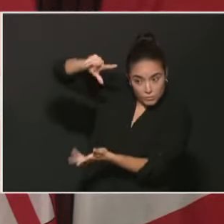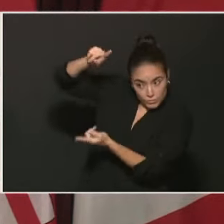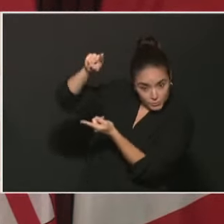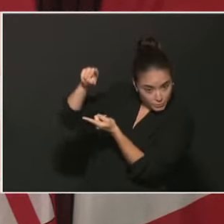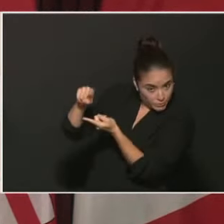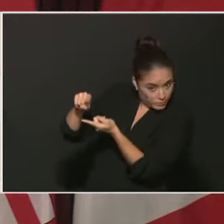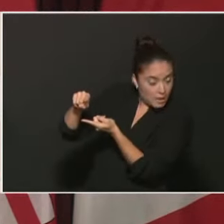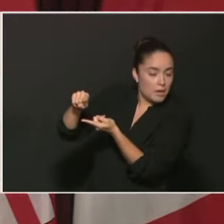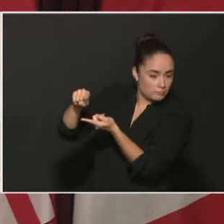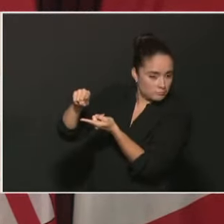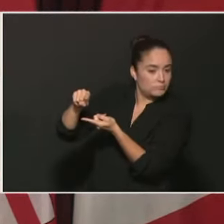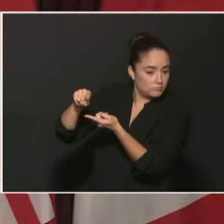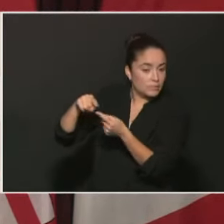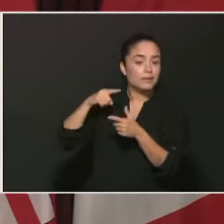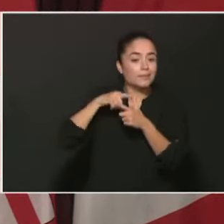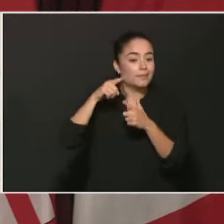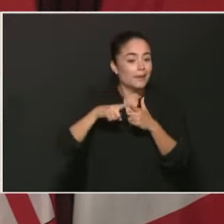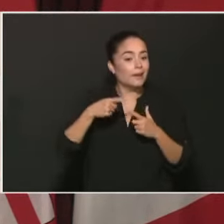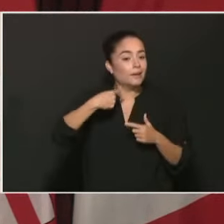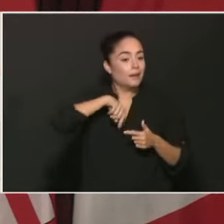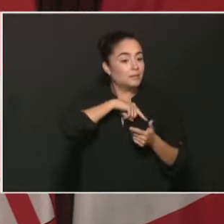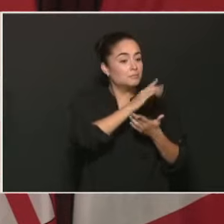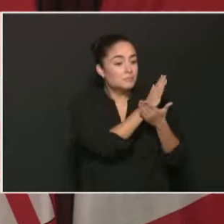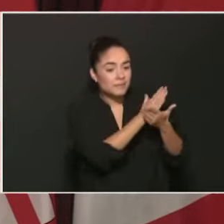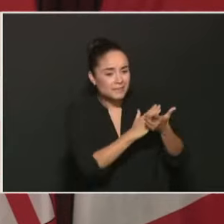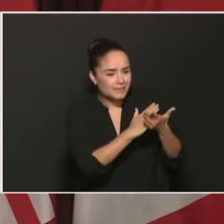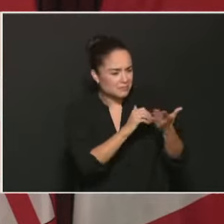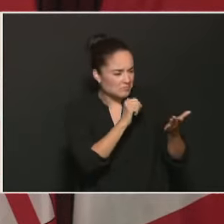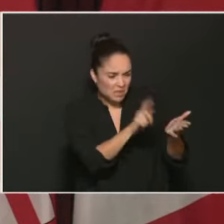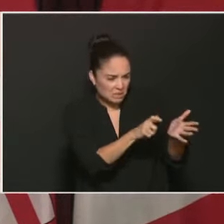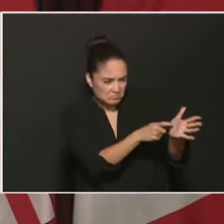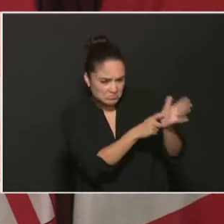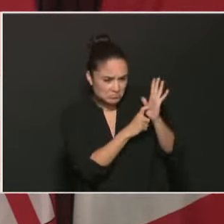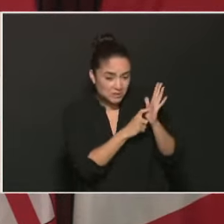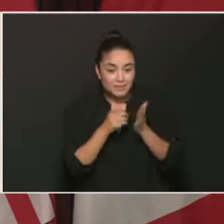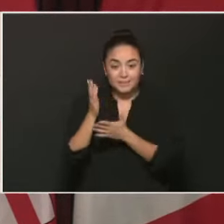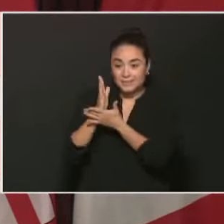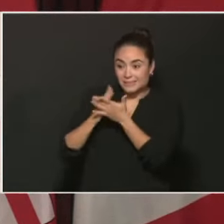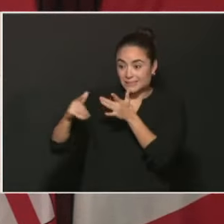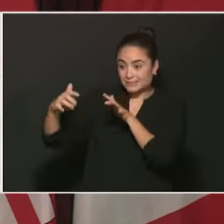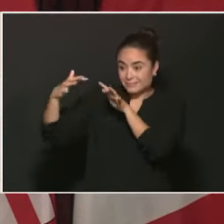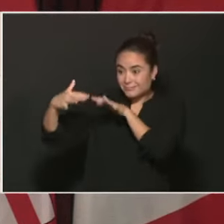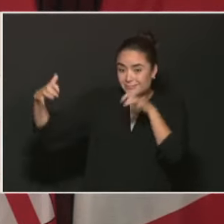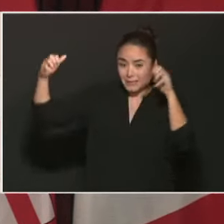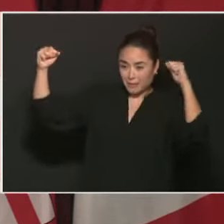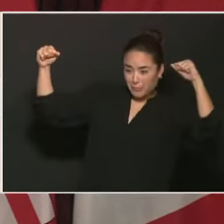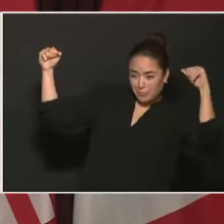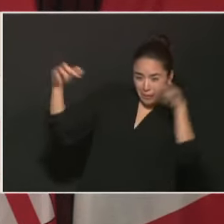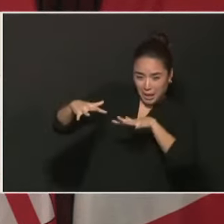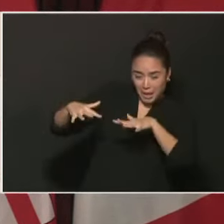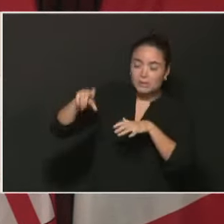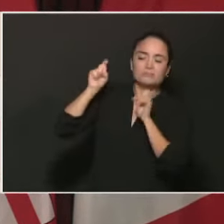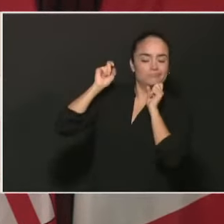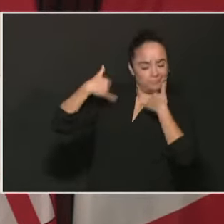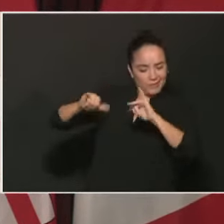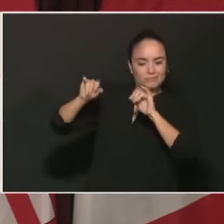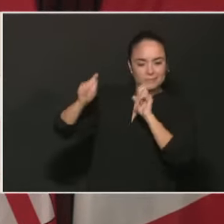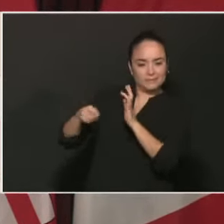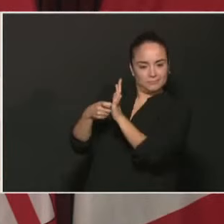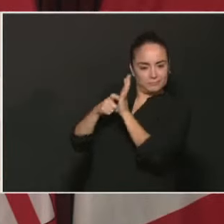So we may not require them in some venues, but still require them in mass gatherings where we have a large number of people